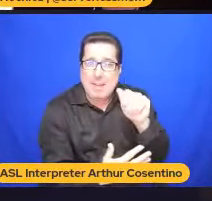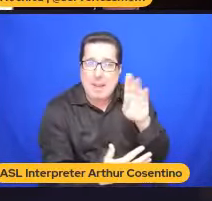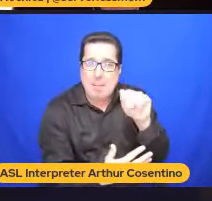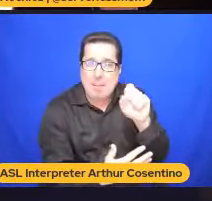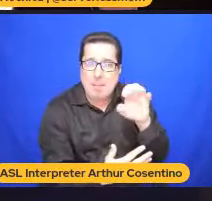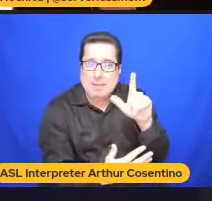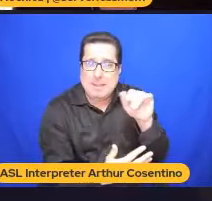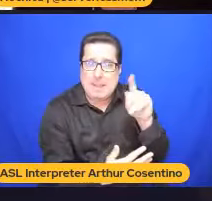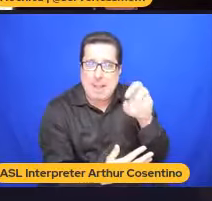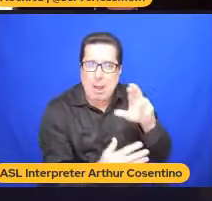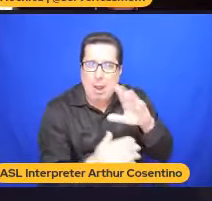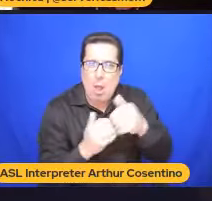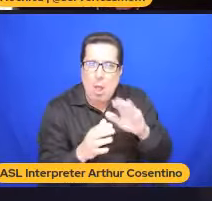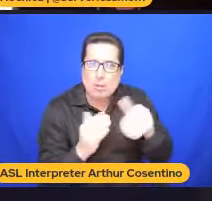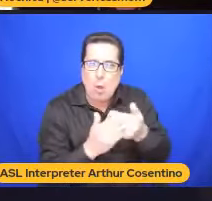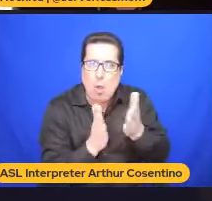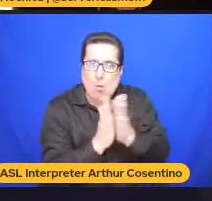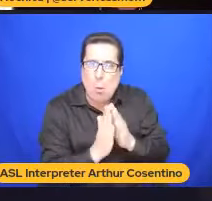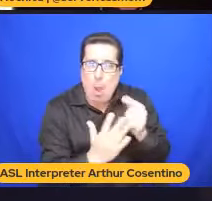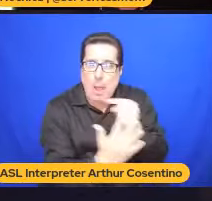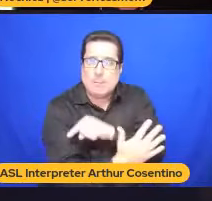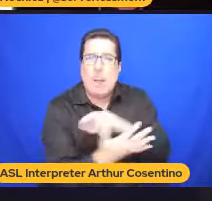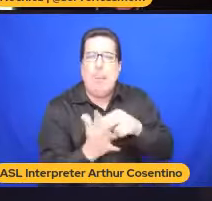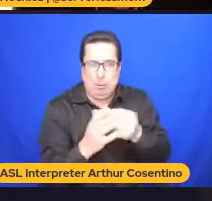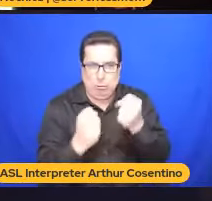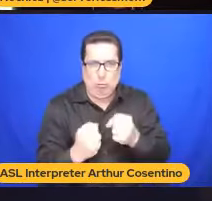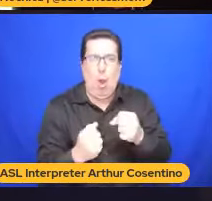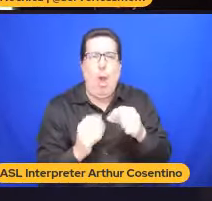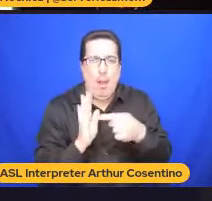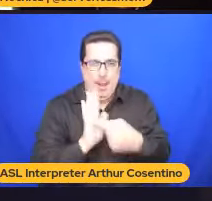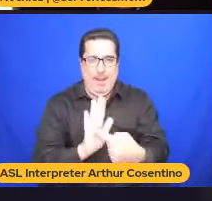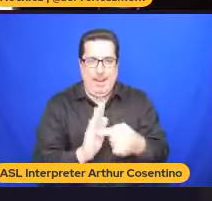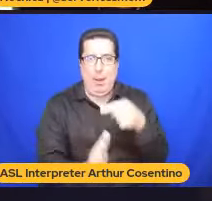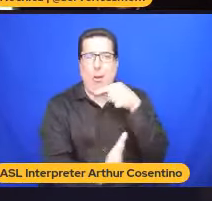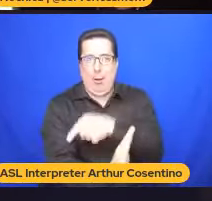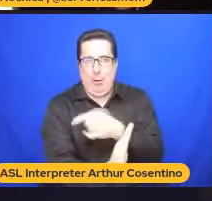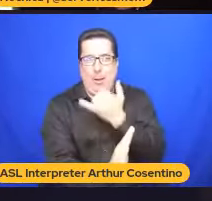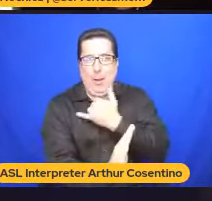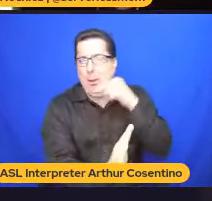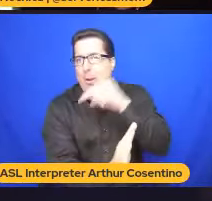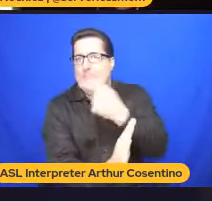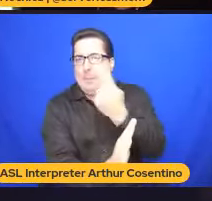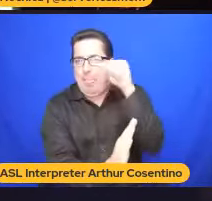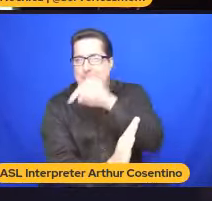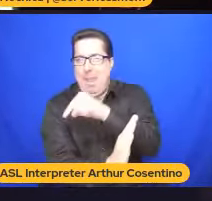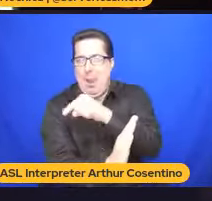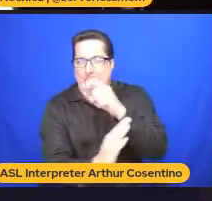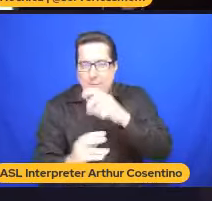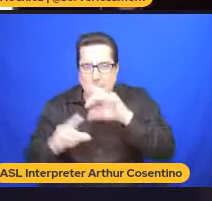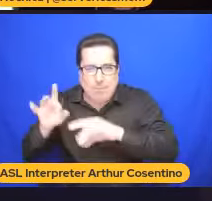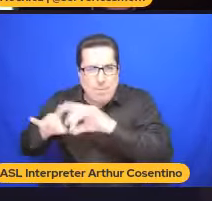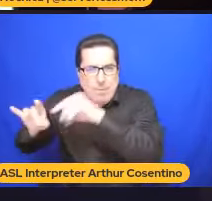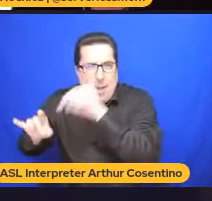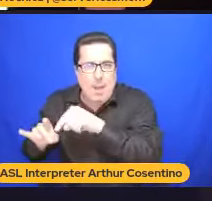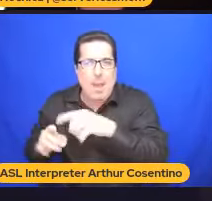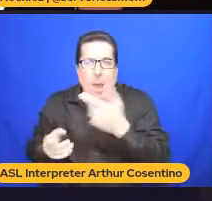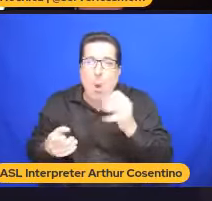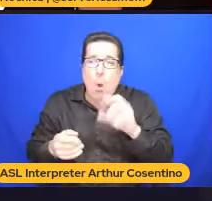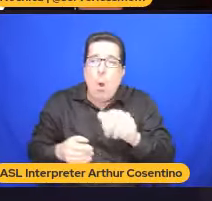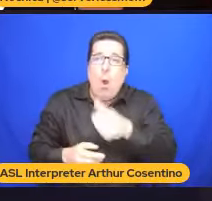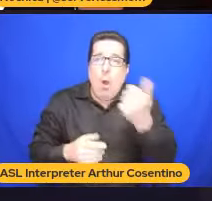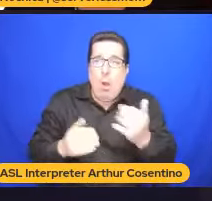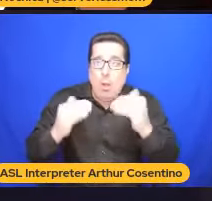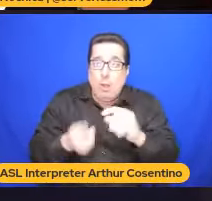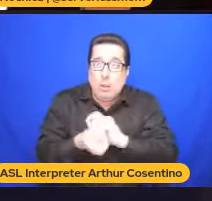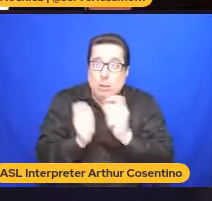its requests, that's a really strong indicator. Next, I'd like to say, hey, did we change our permissions and configuration? And finally, and this is the topic that